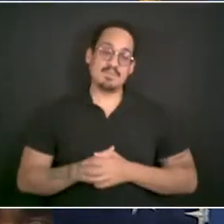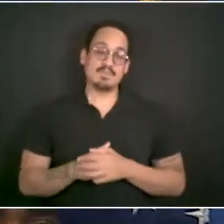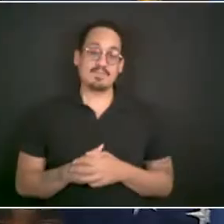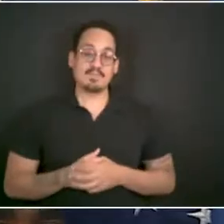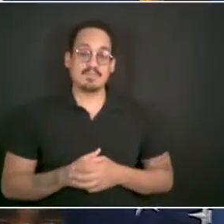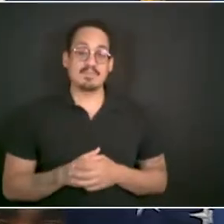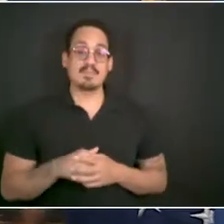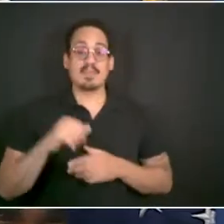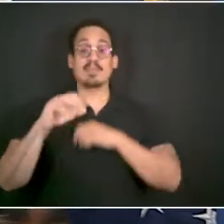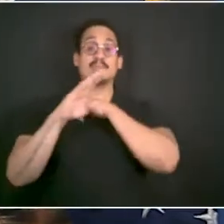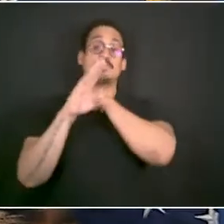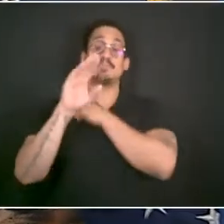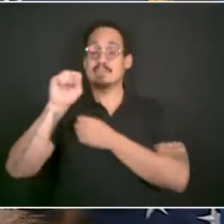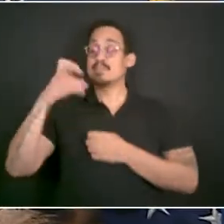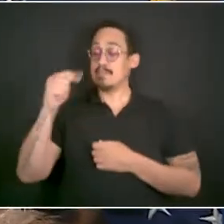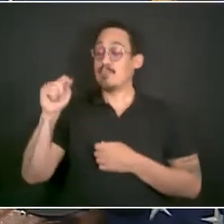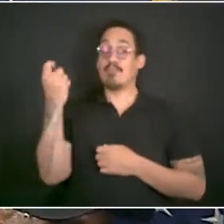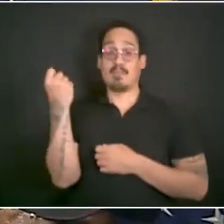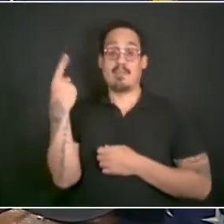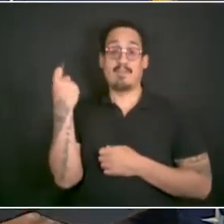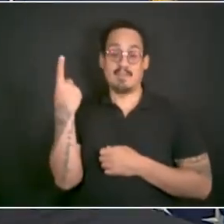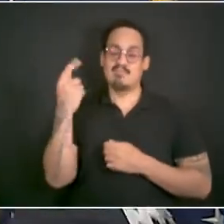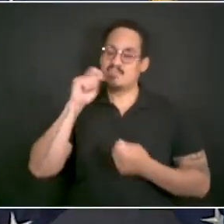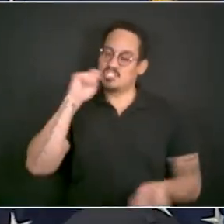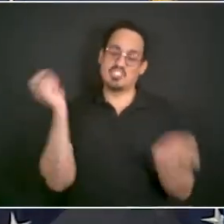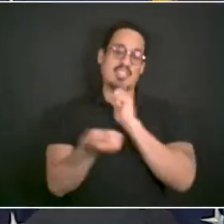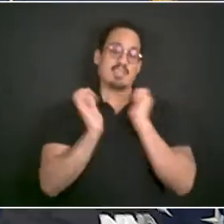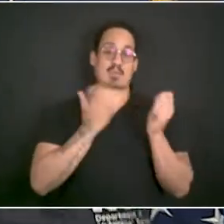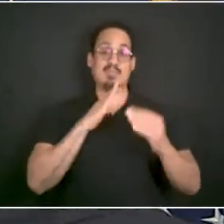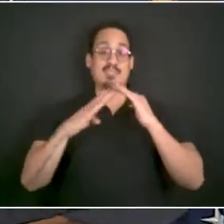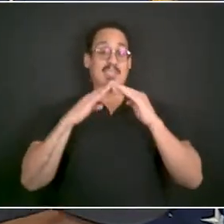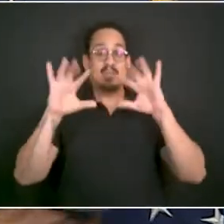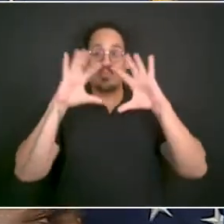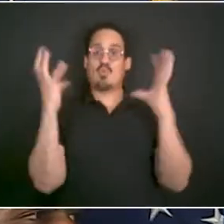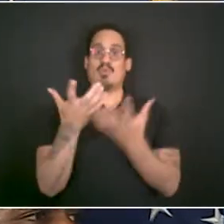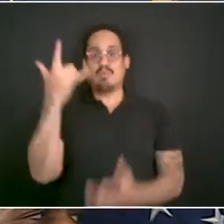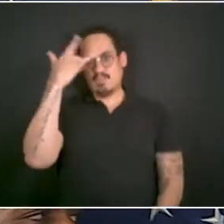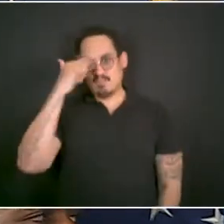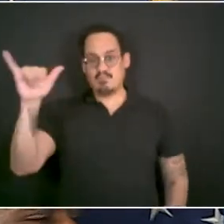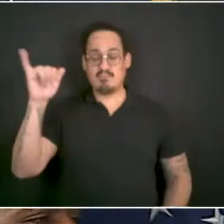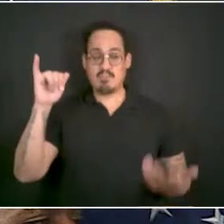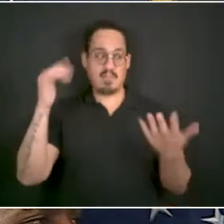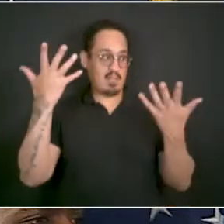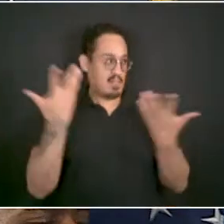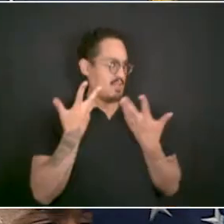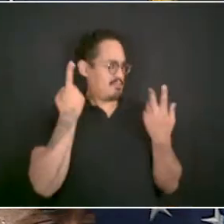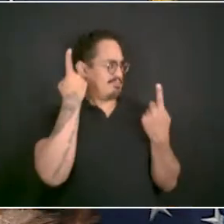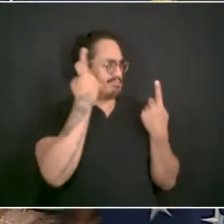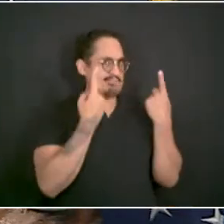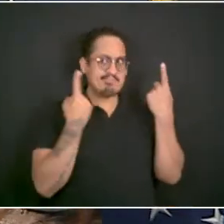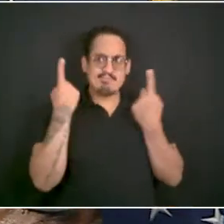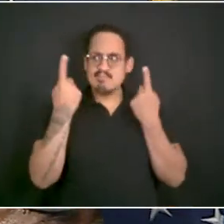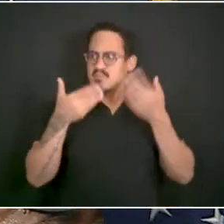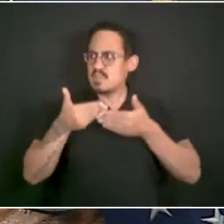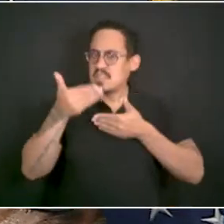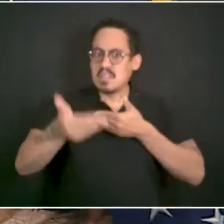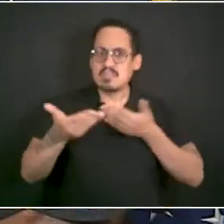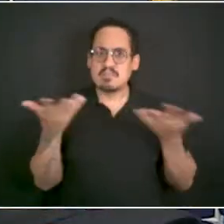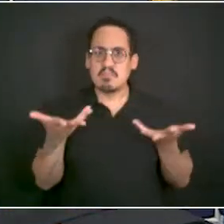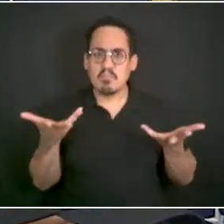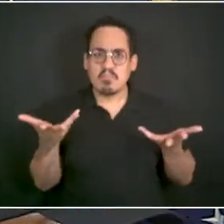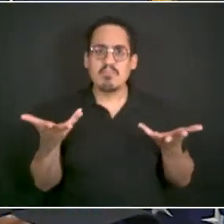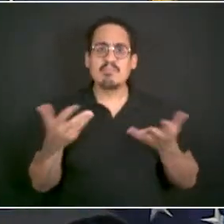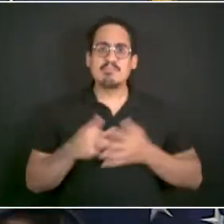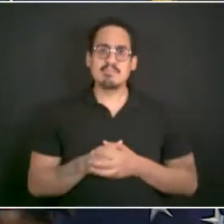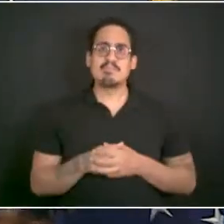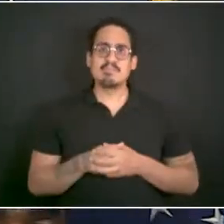September 11th changed our city and our world forever, and while many of us were left wondering what came next, some of us saw that day as a call